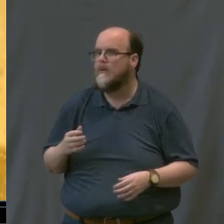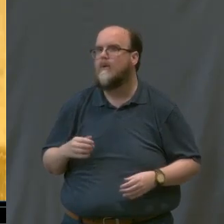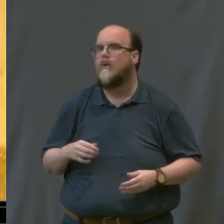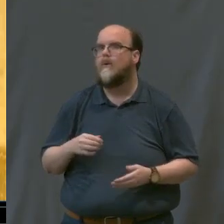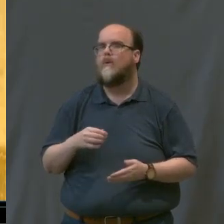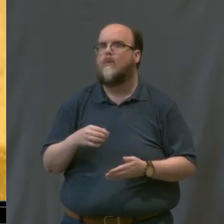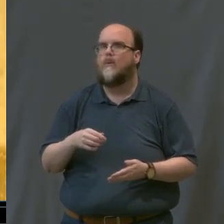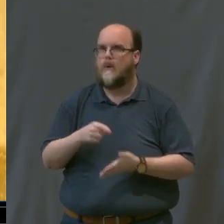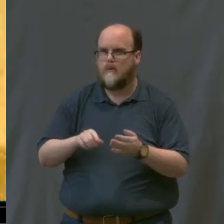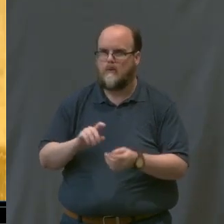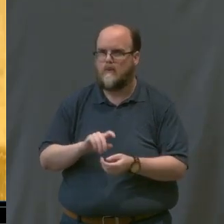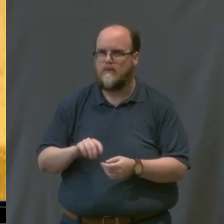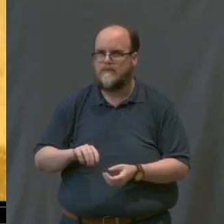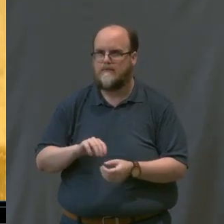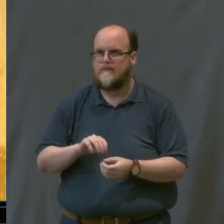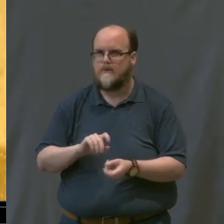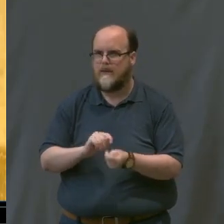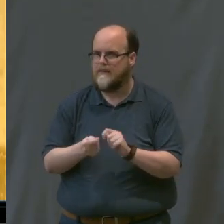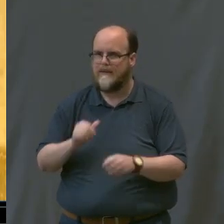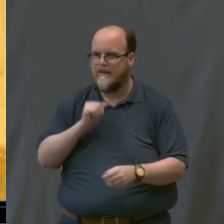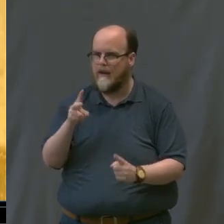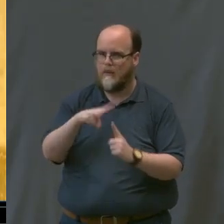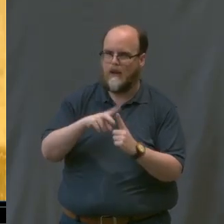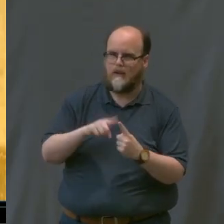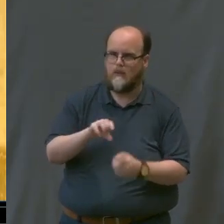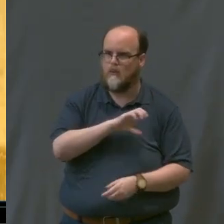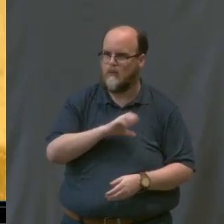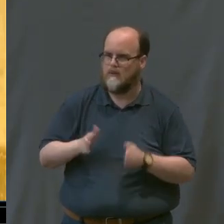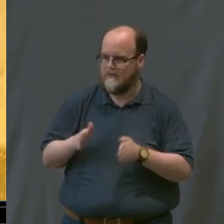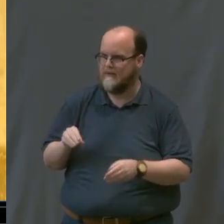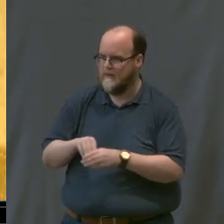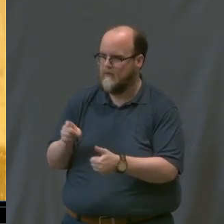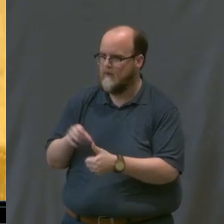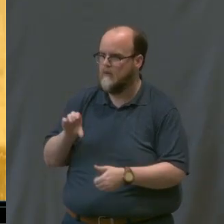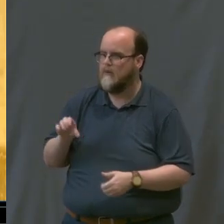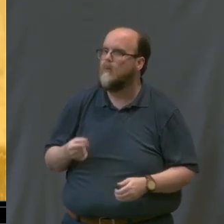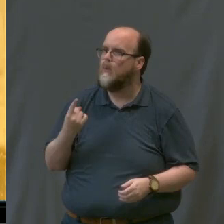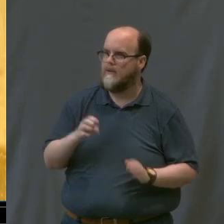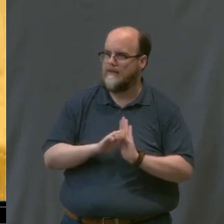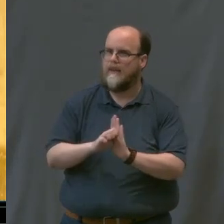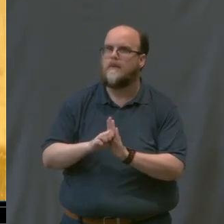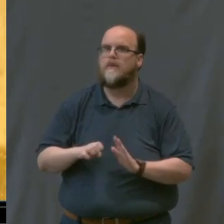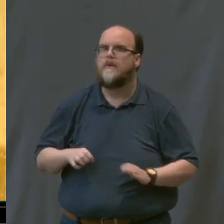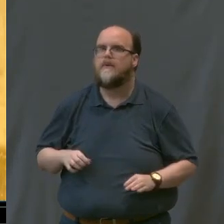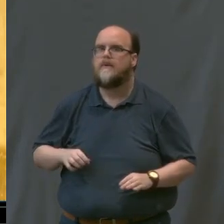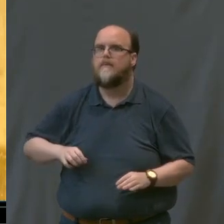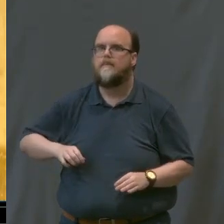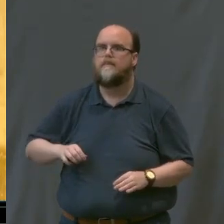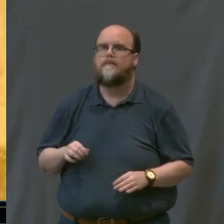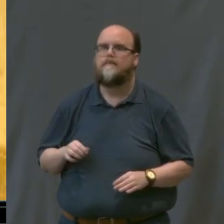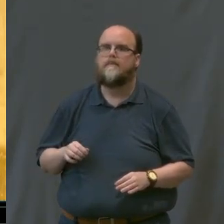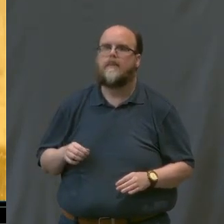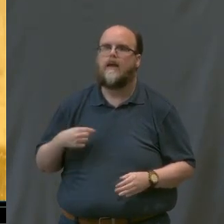you're translating is not applicable to the saints. One example is, I